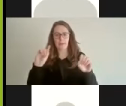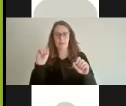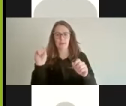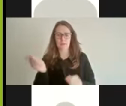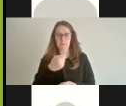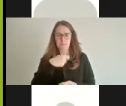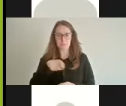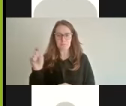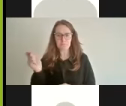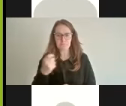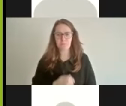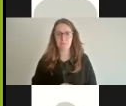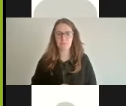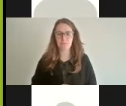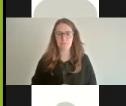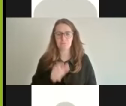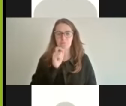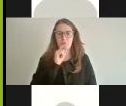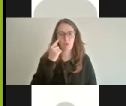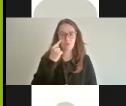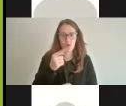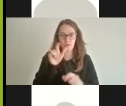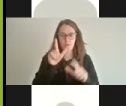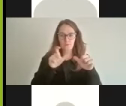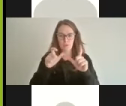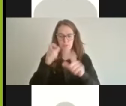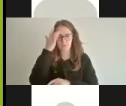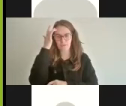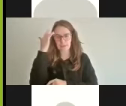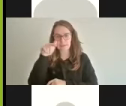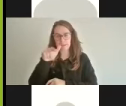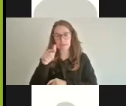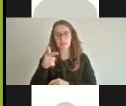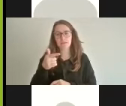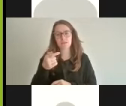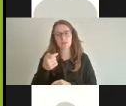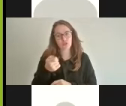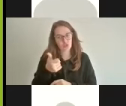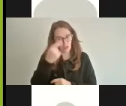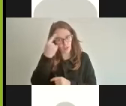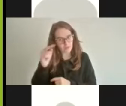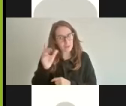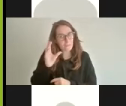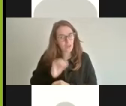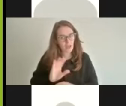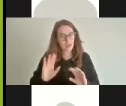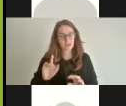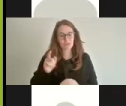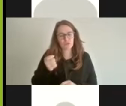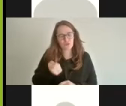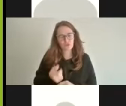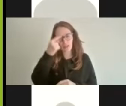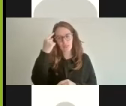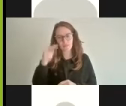anybody is seeing fire jugglers too. This is a more difficult than the free